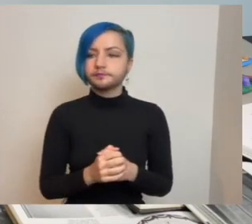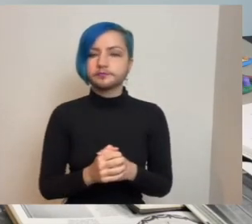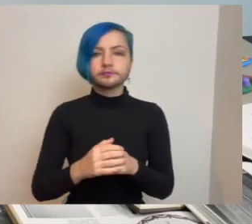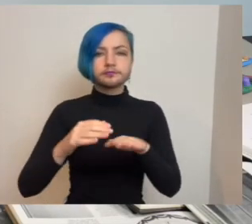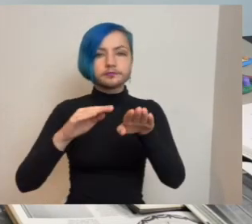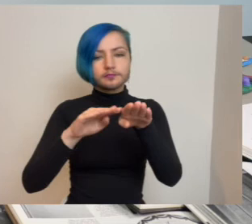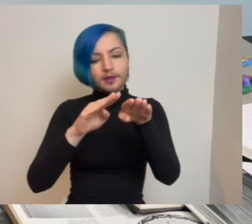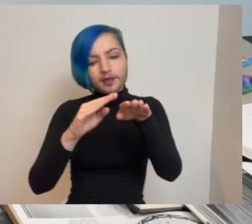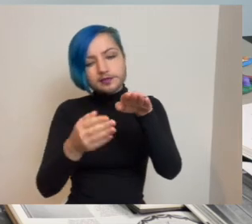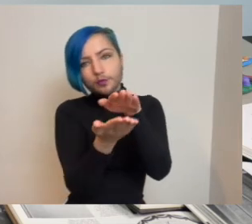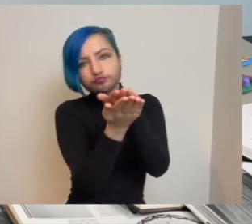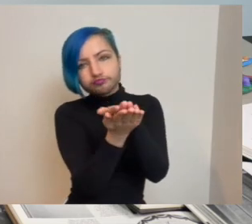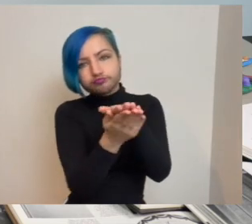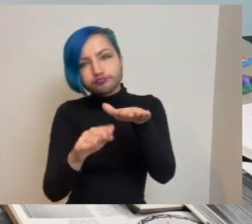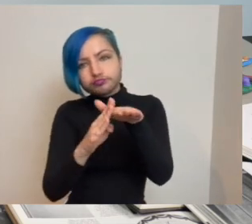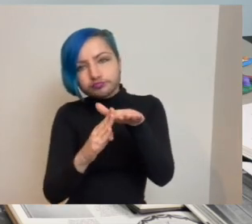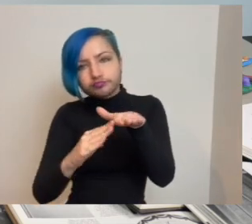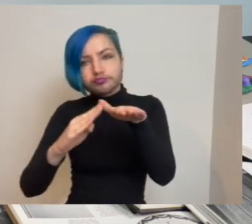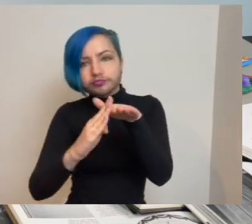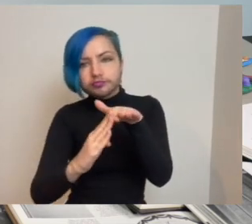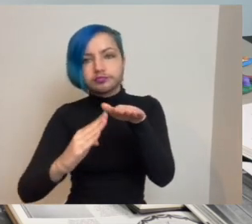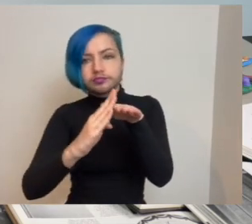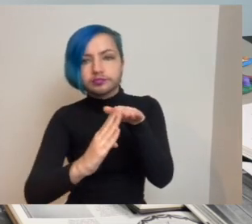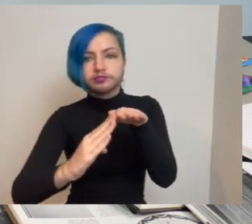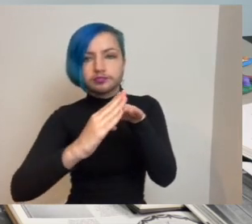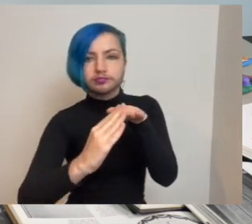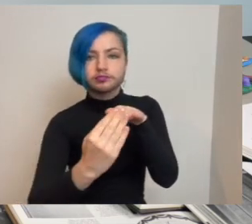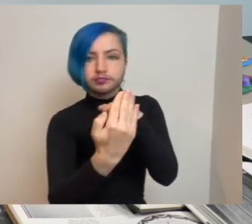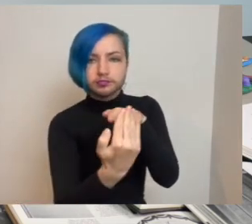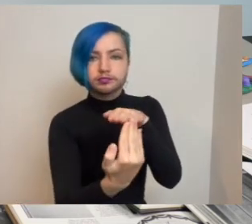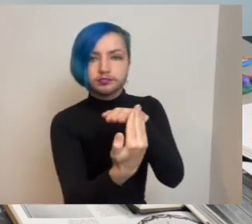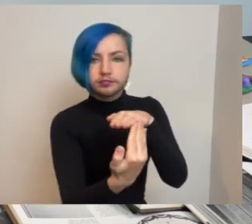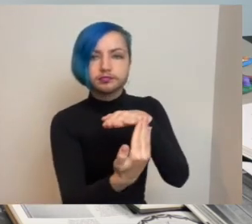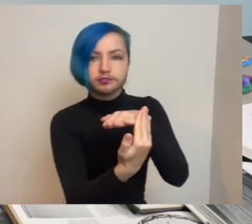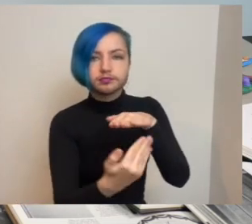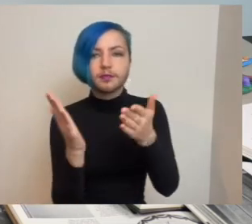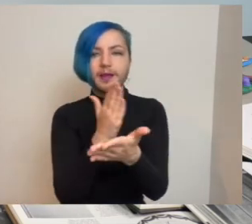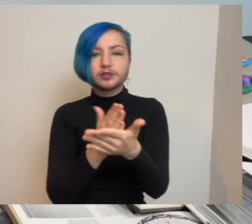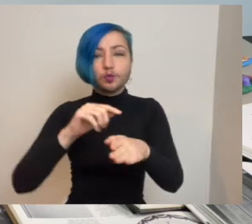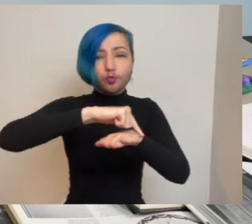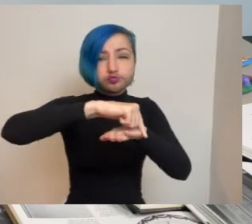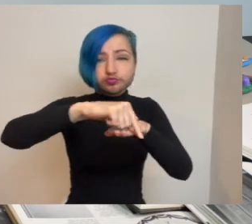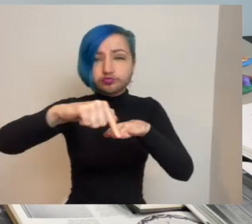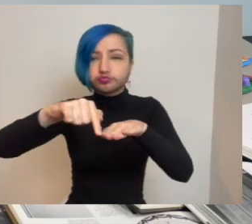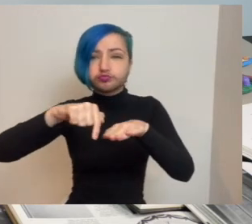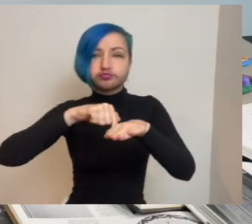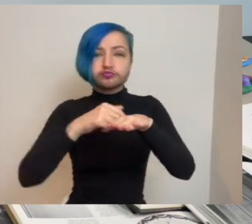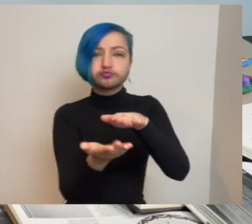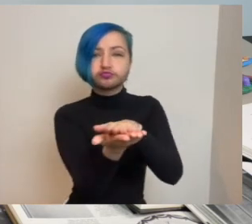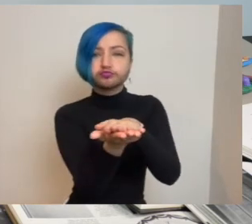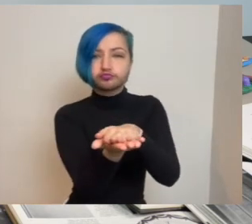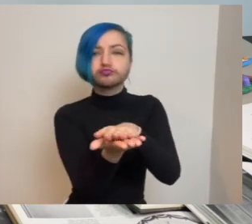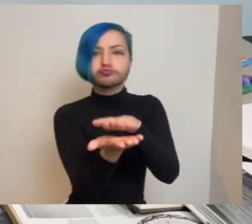And you need to kind of work around the whole of the edges so that they're really kind of stuck down, because